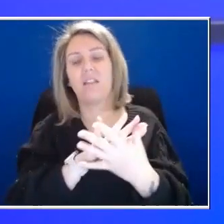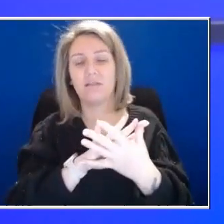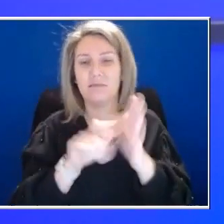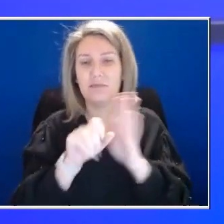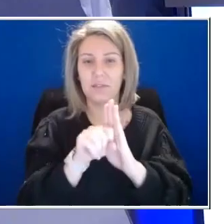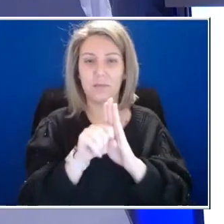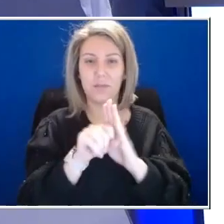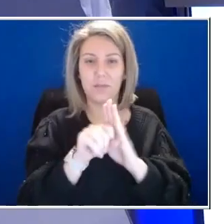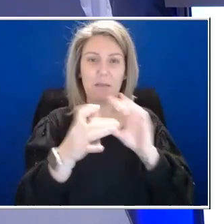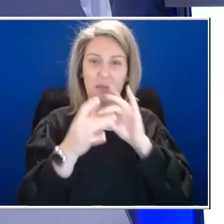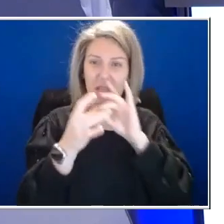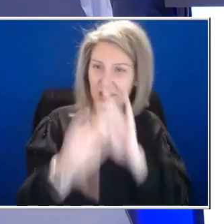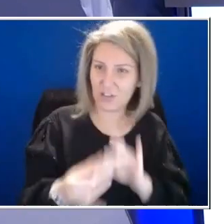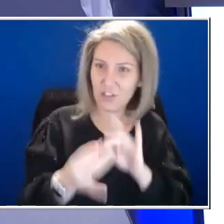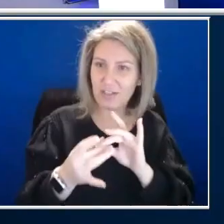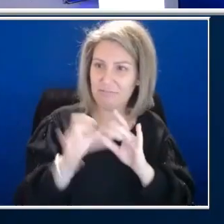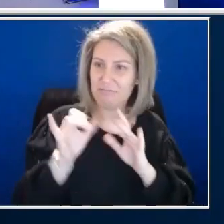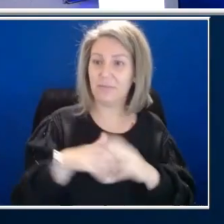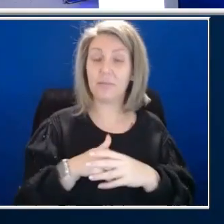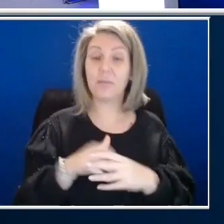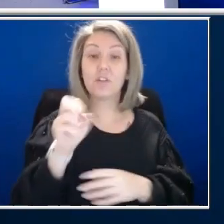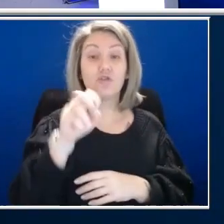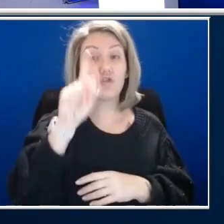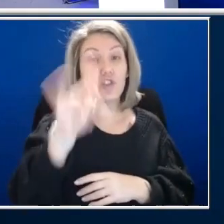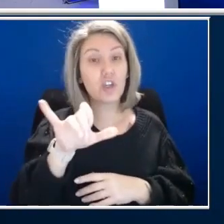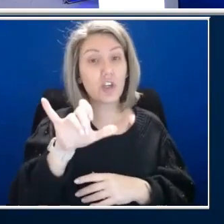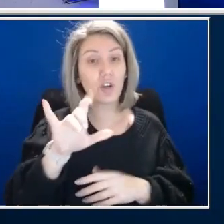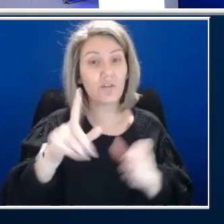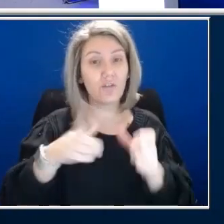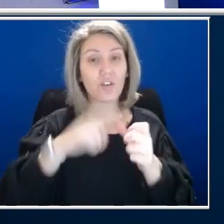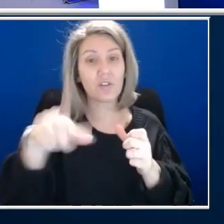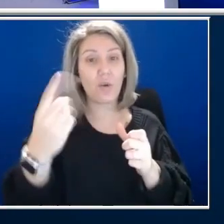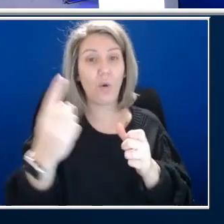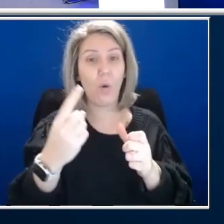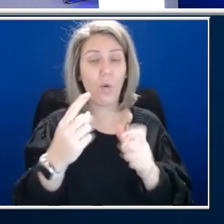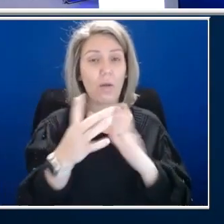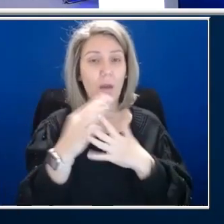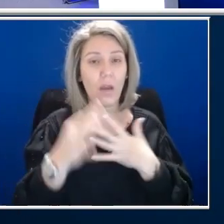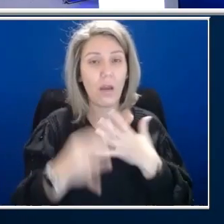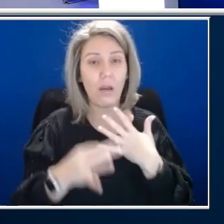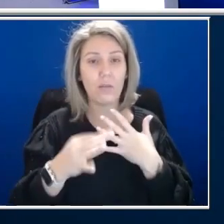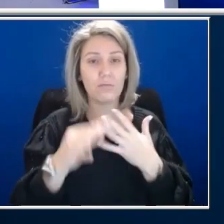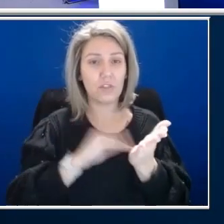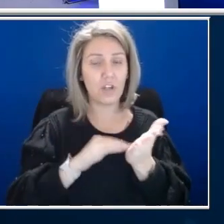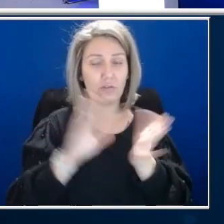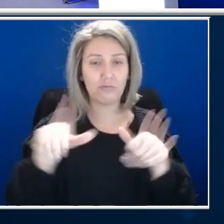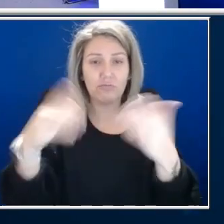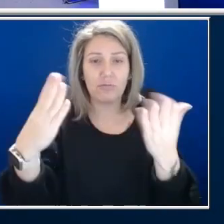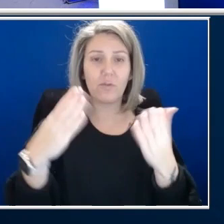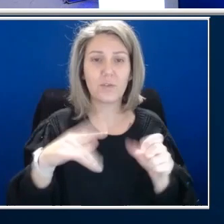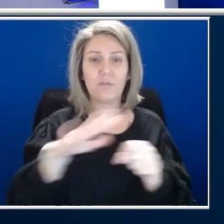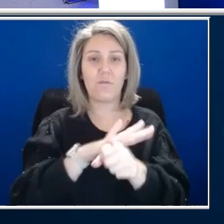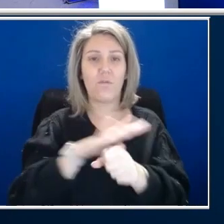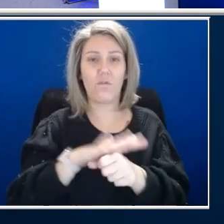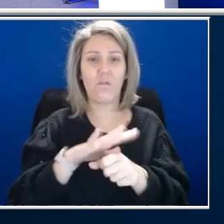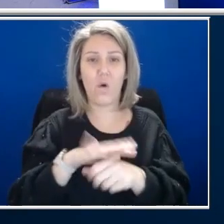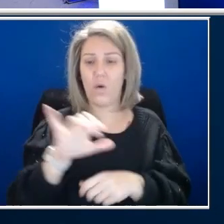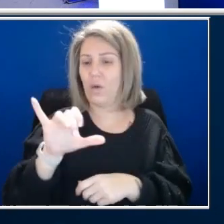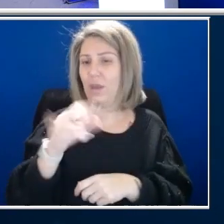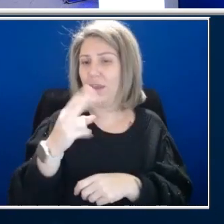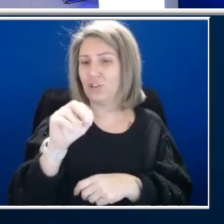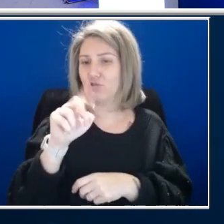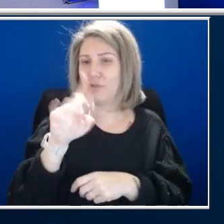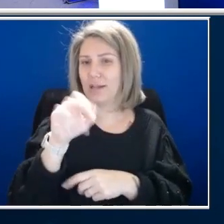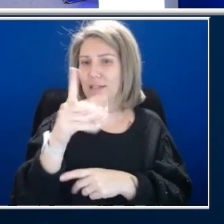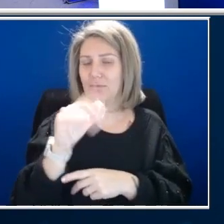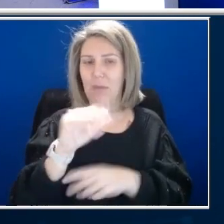congestion syndrome. So Sherry, at first, the only option doctors were giving you was a full hysterectomy. You said, no way. How